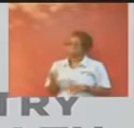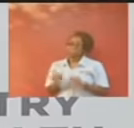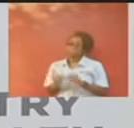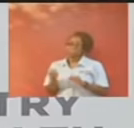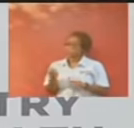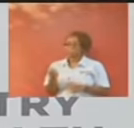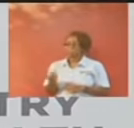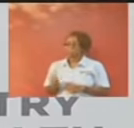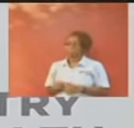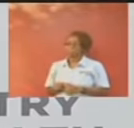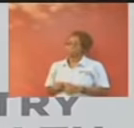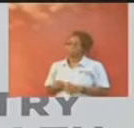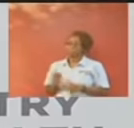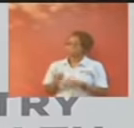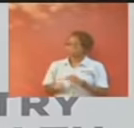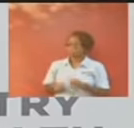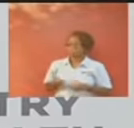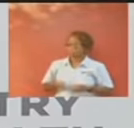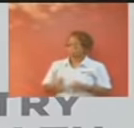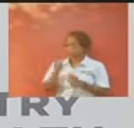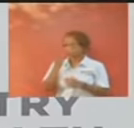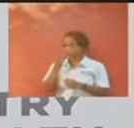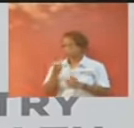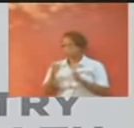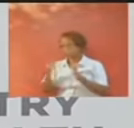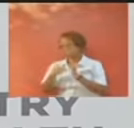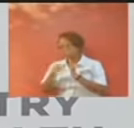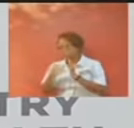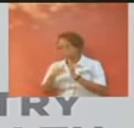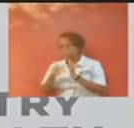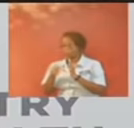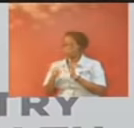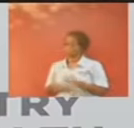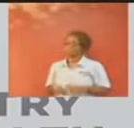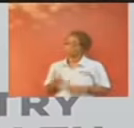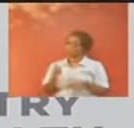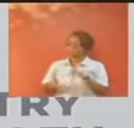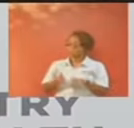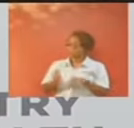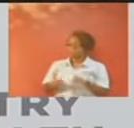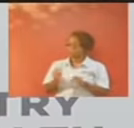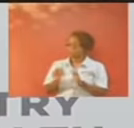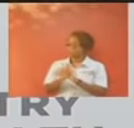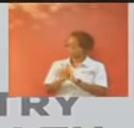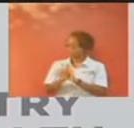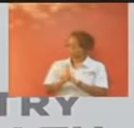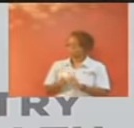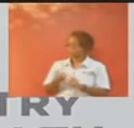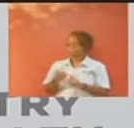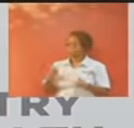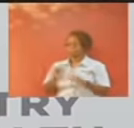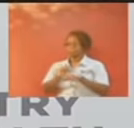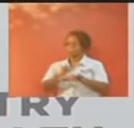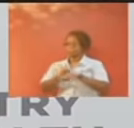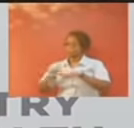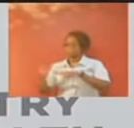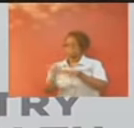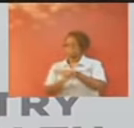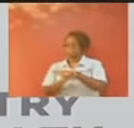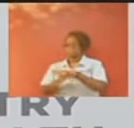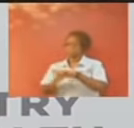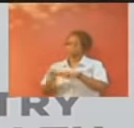at home from Grenada, because Grenada is the only country that we have looked at or we've